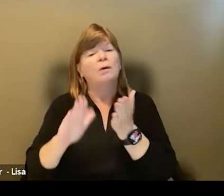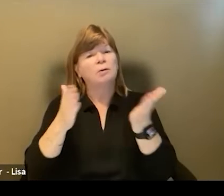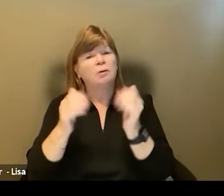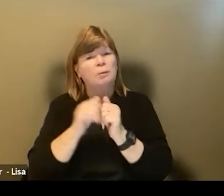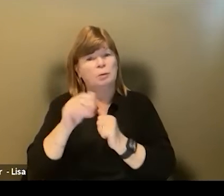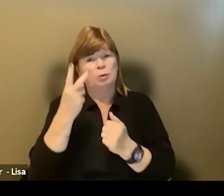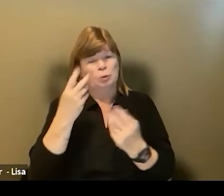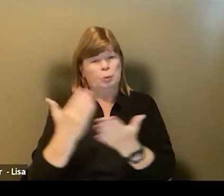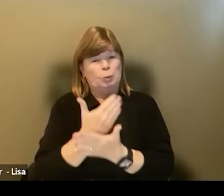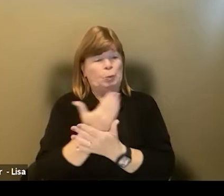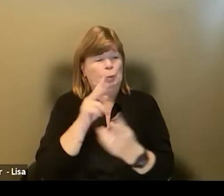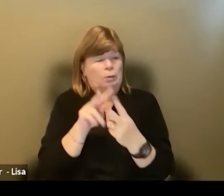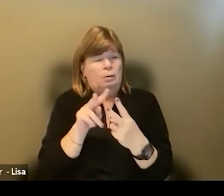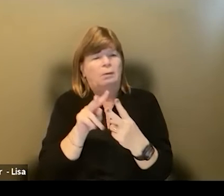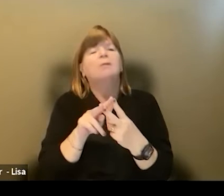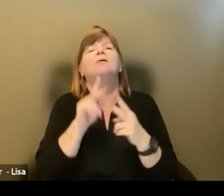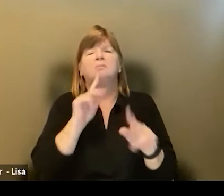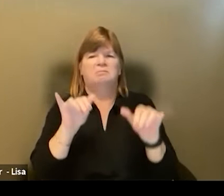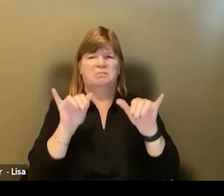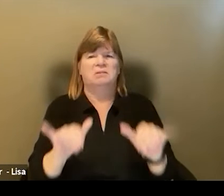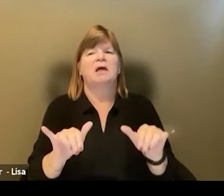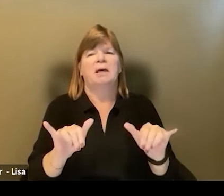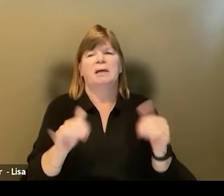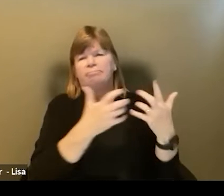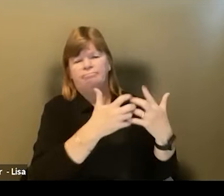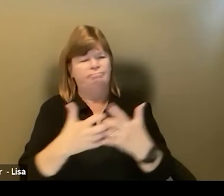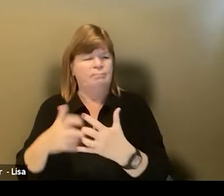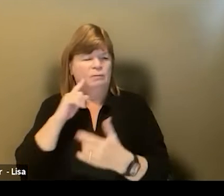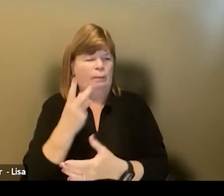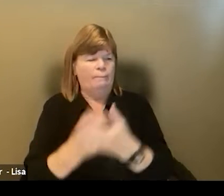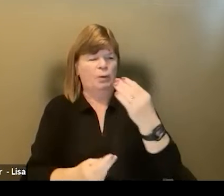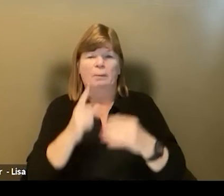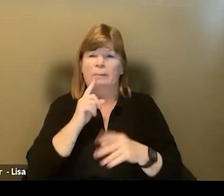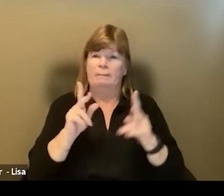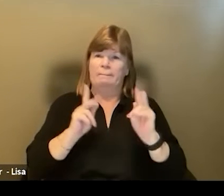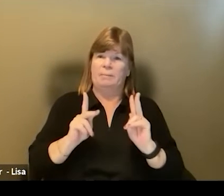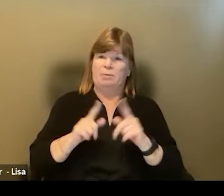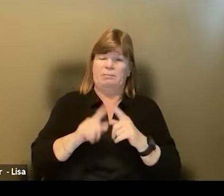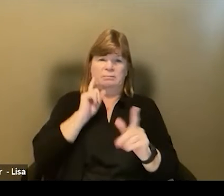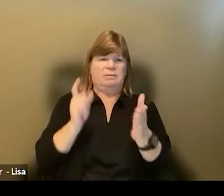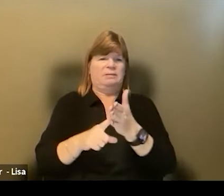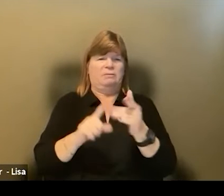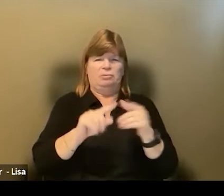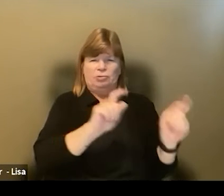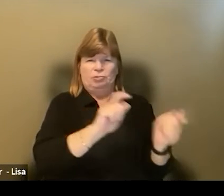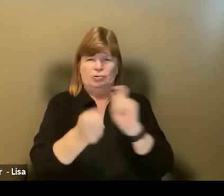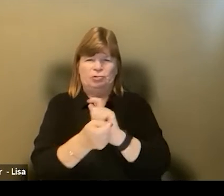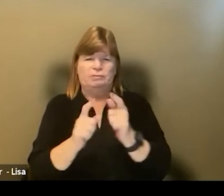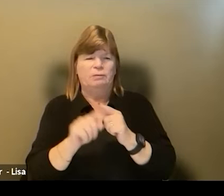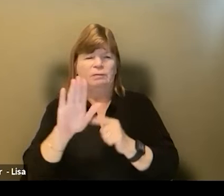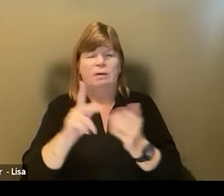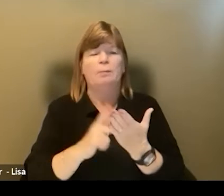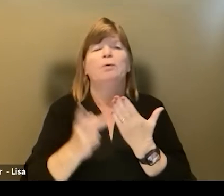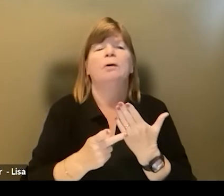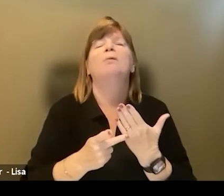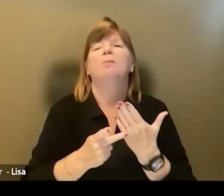two new waivers will remain aligned for both. Individuals who are identified to move to the Pathways for Aging program